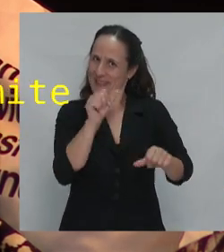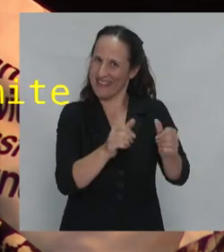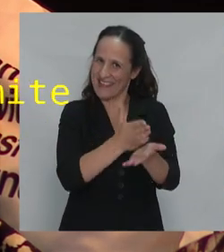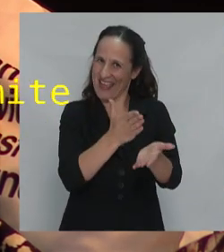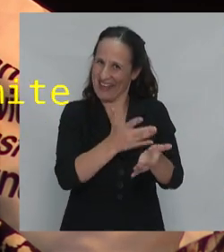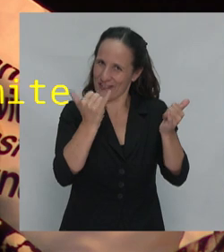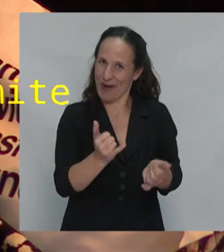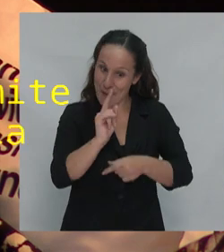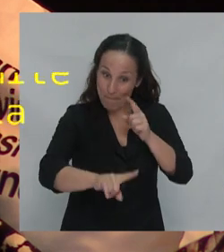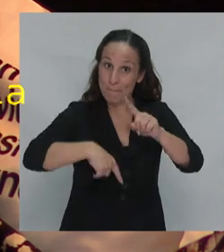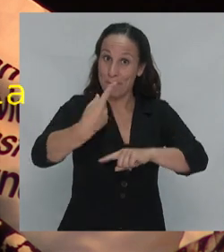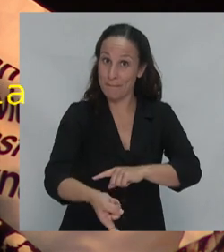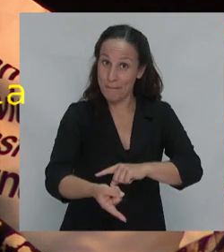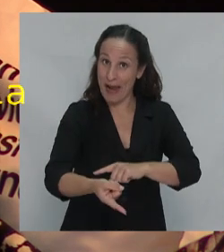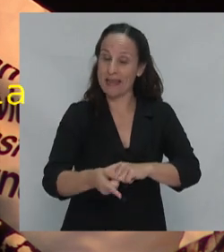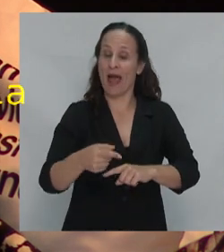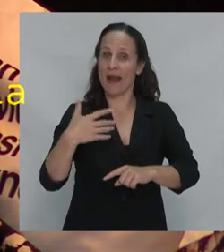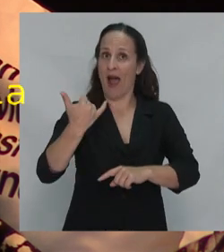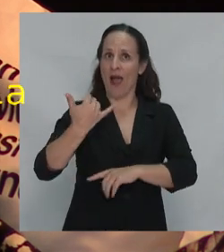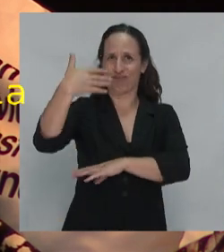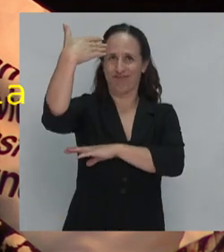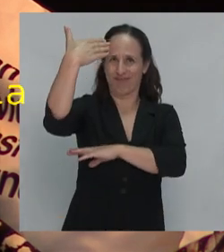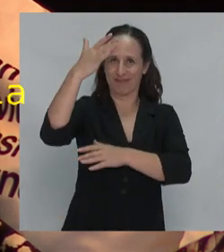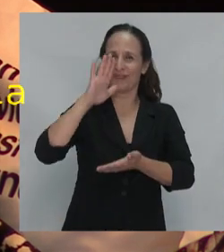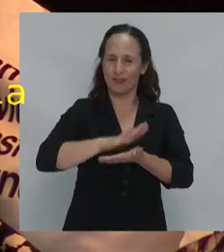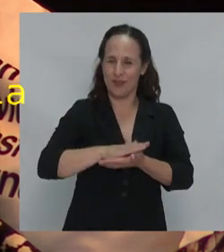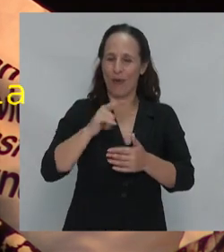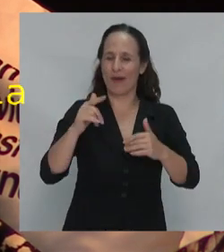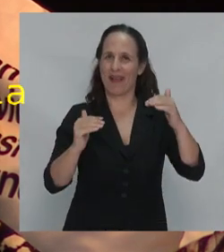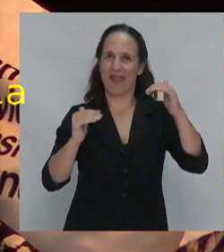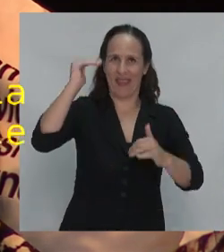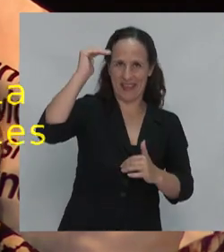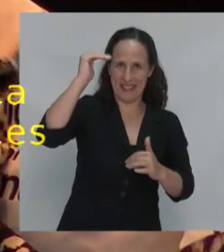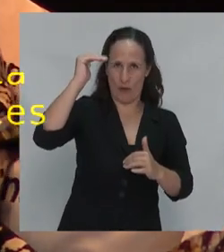a bigger panel on inequalities also, and we invite you all to come and listen.